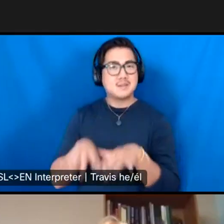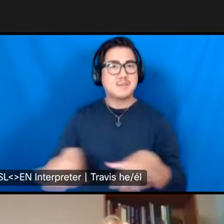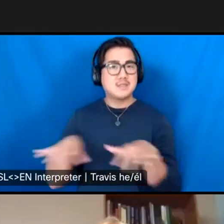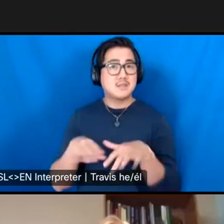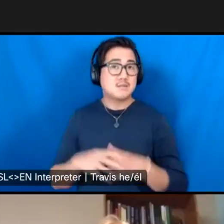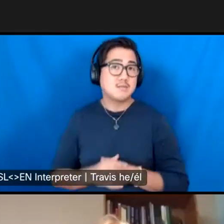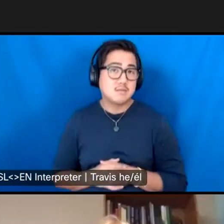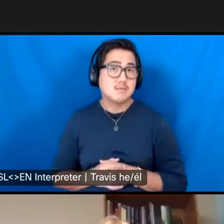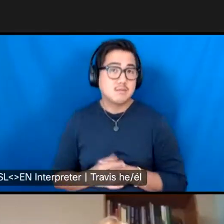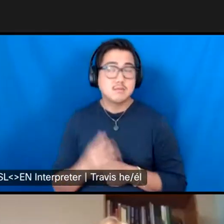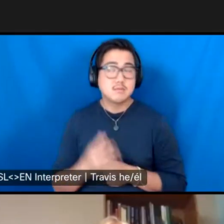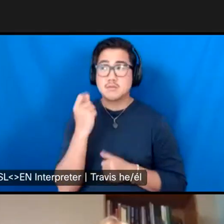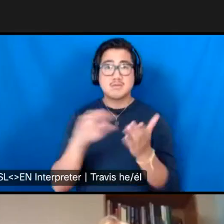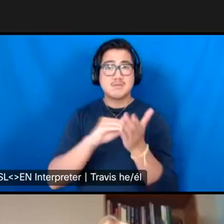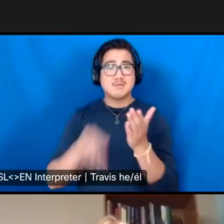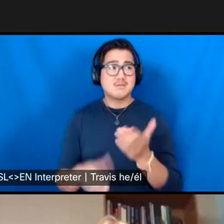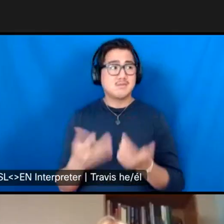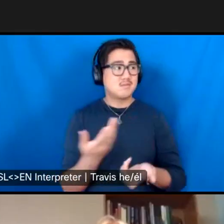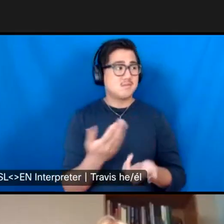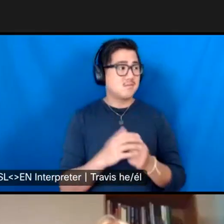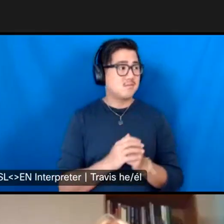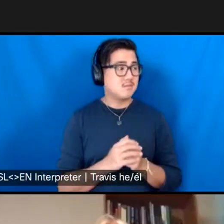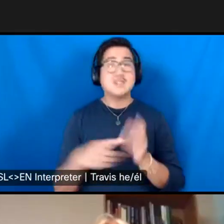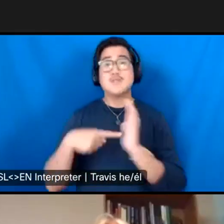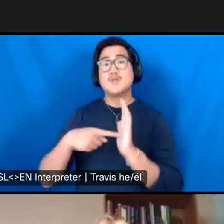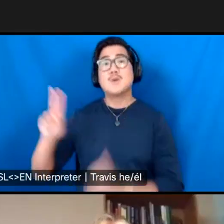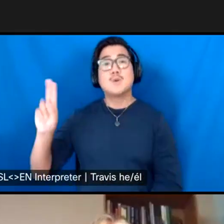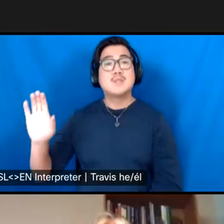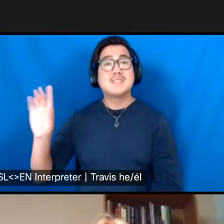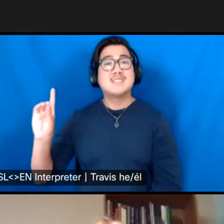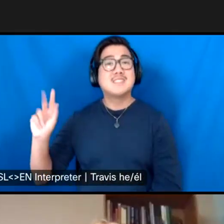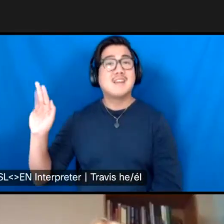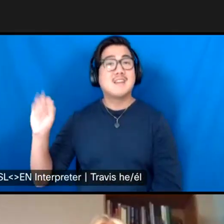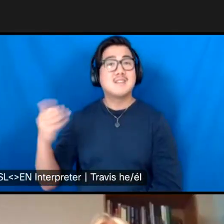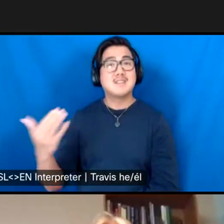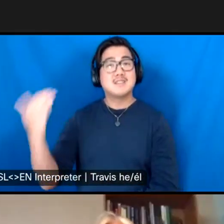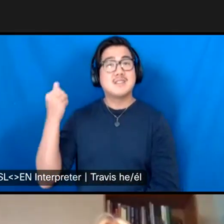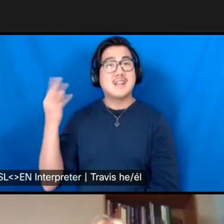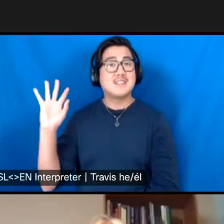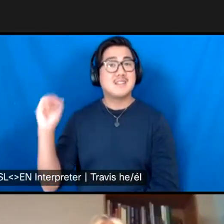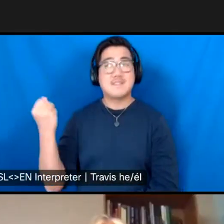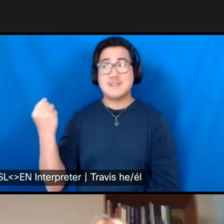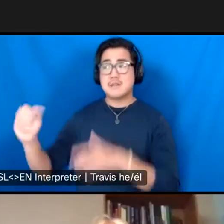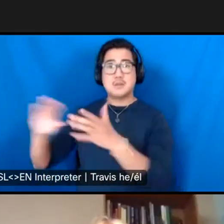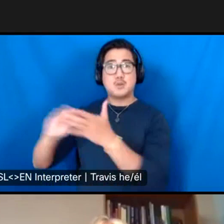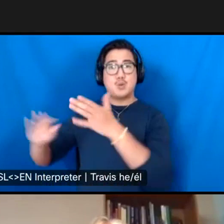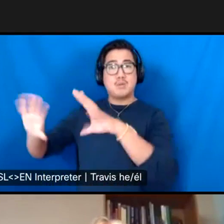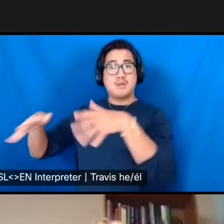our students are not the same students that were at UC Davis in the 1950s or even